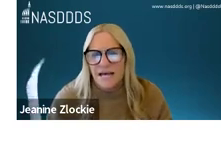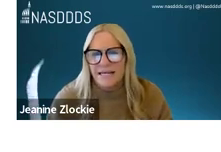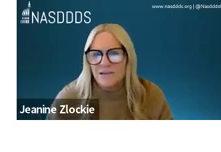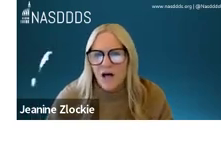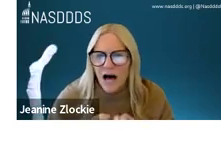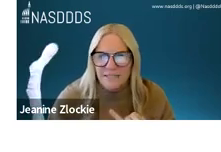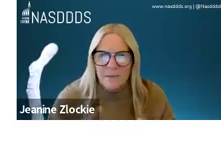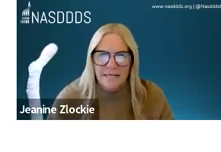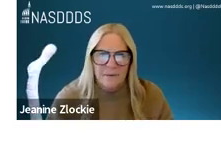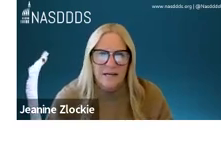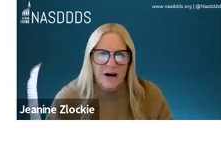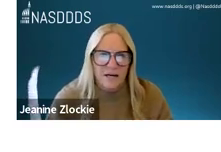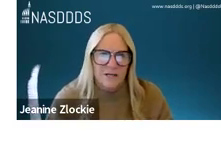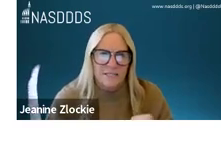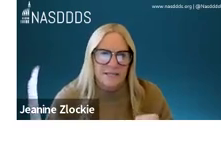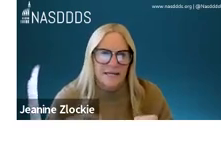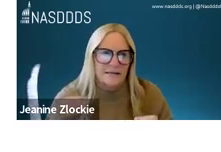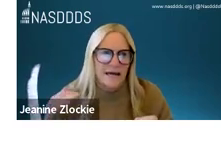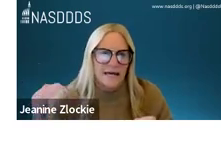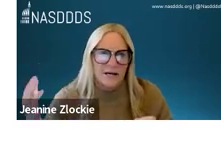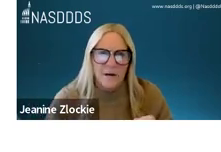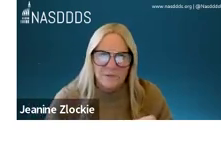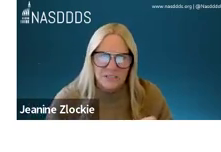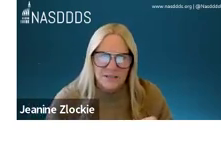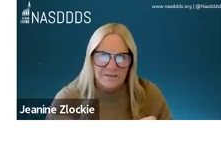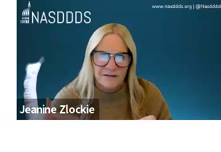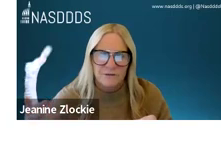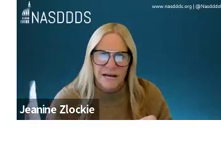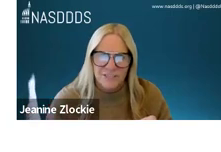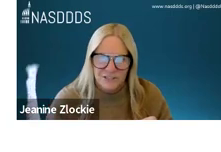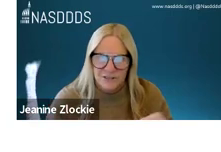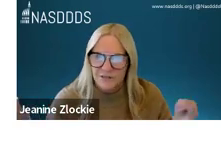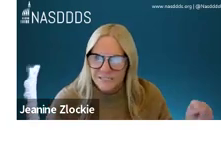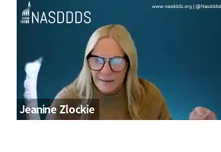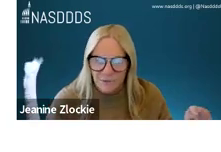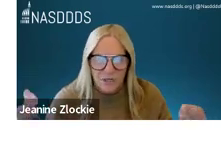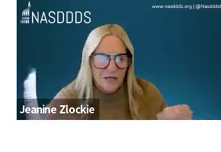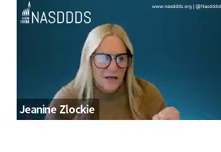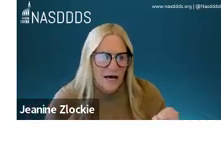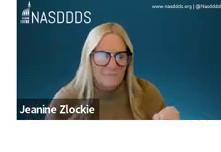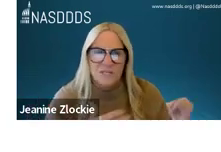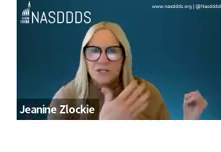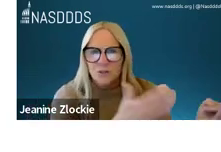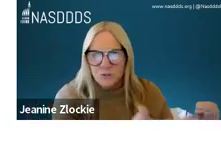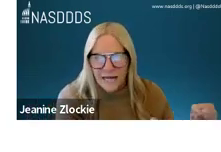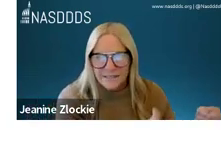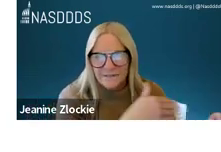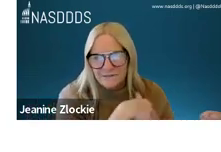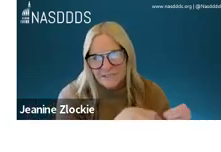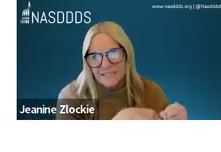page. Any laws passed by Congress and that are published in the Federal Register, for example, the